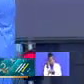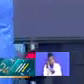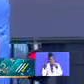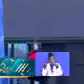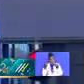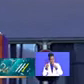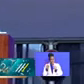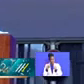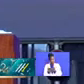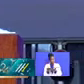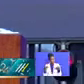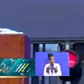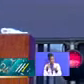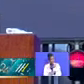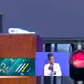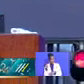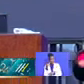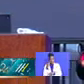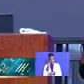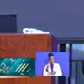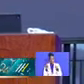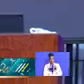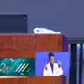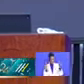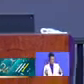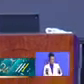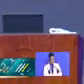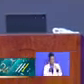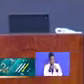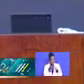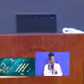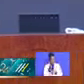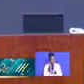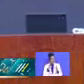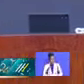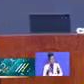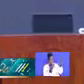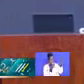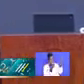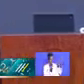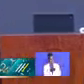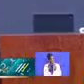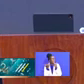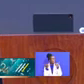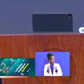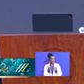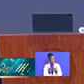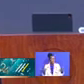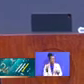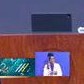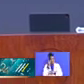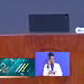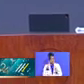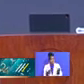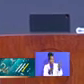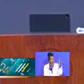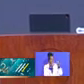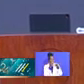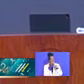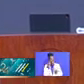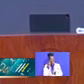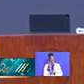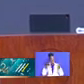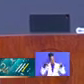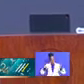because anywhere you see an altar you will see the sacrifice and anywhere you see sacrifice you will